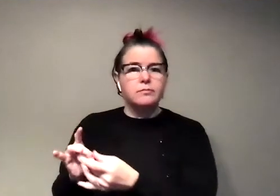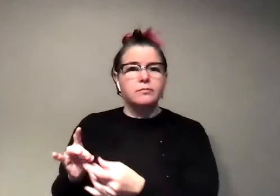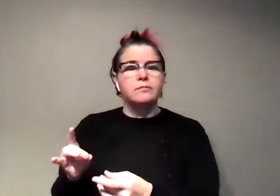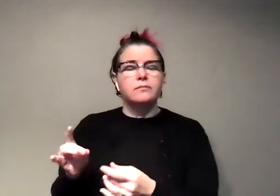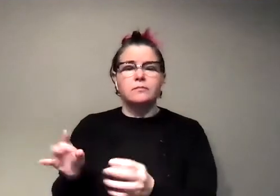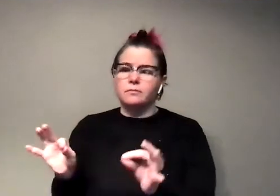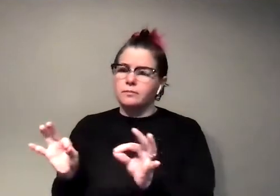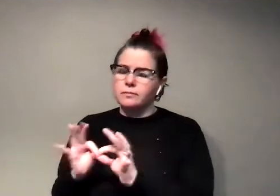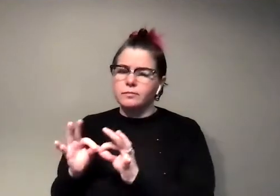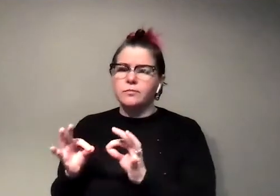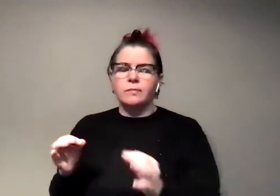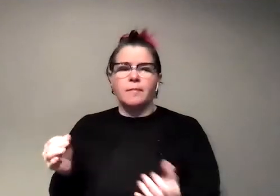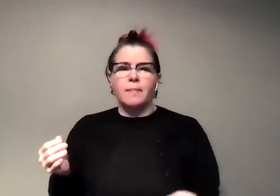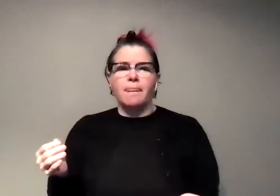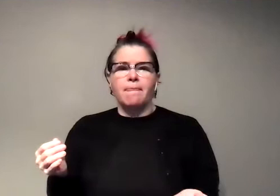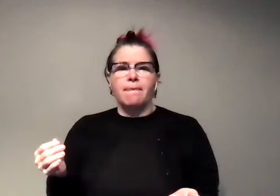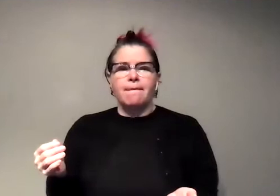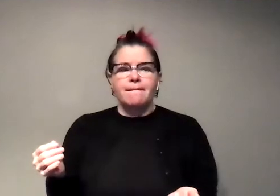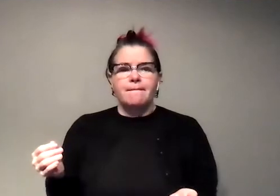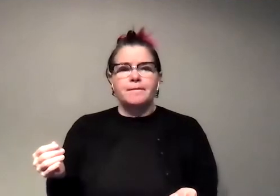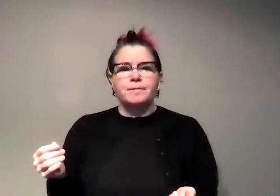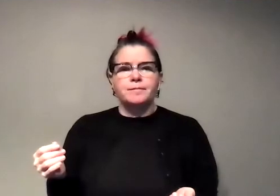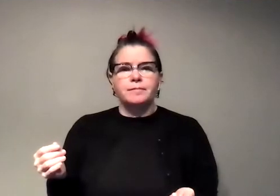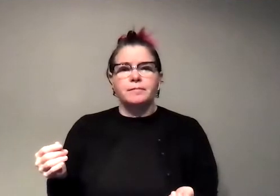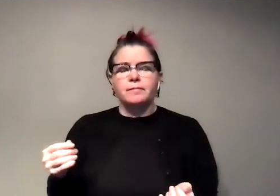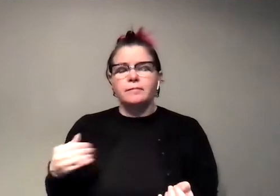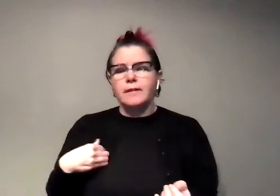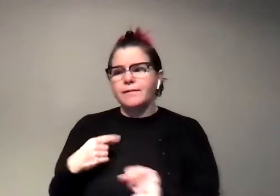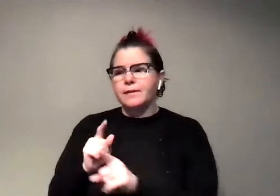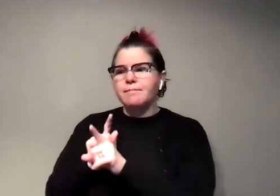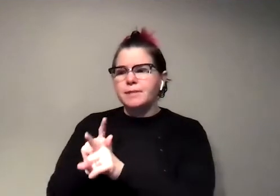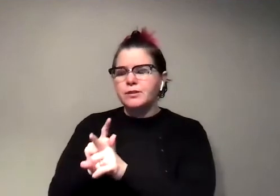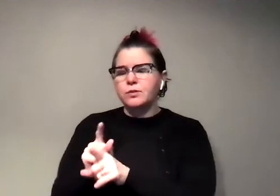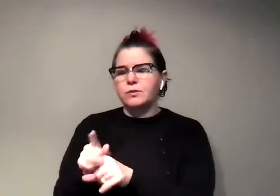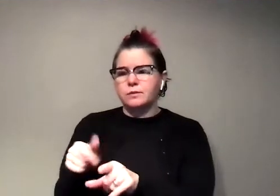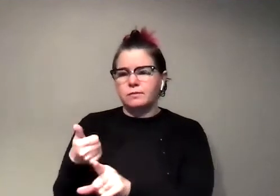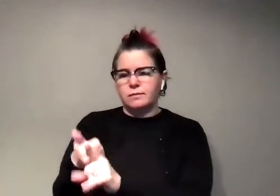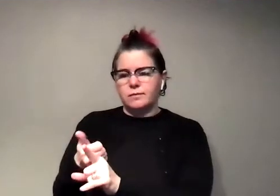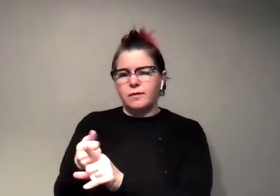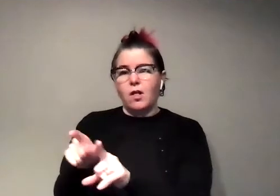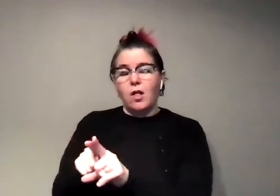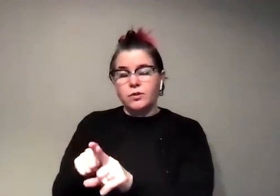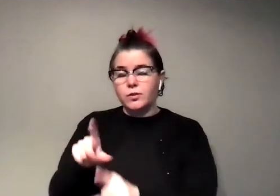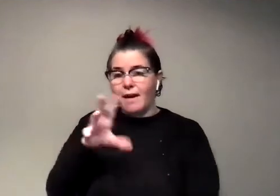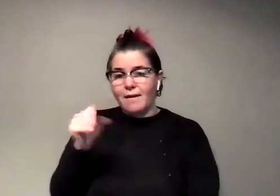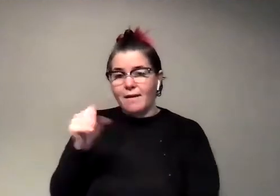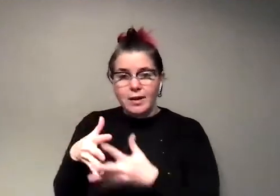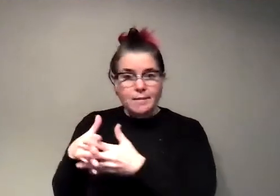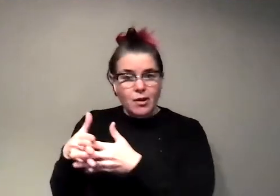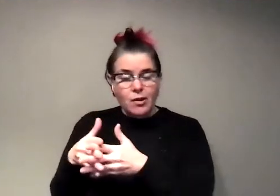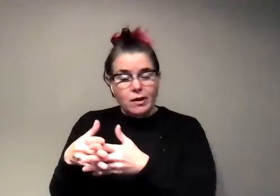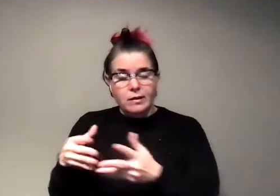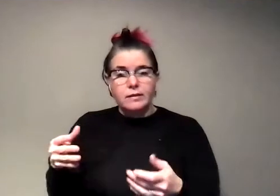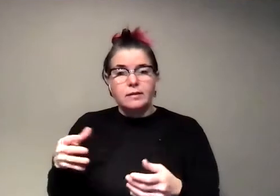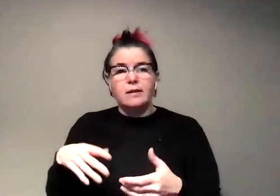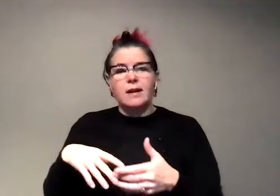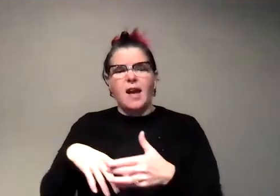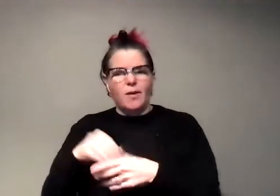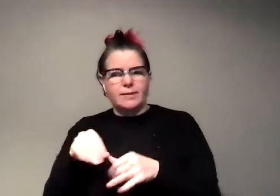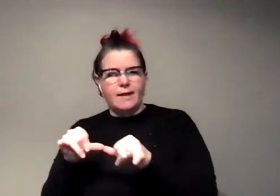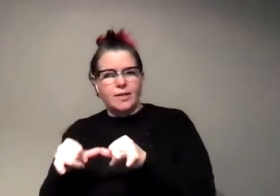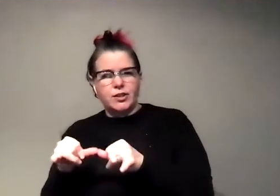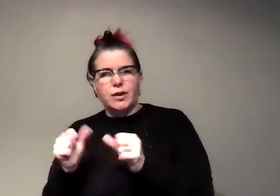get so some like a mentors that were also African American, but outside of engineering, so that I